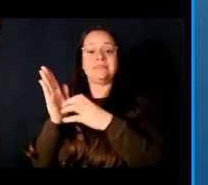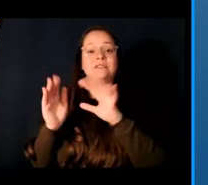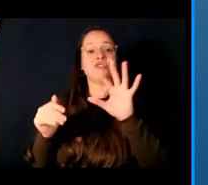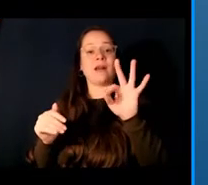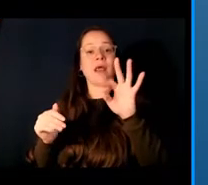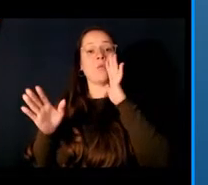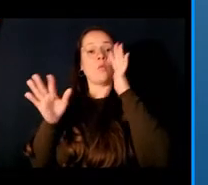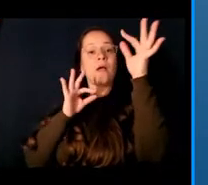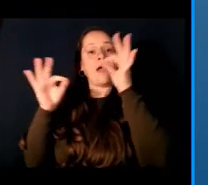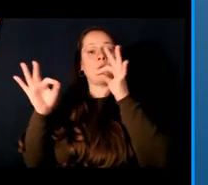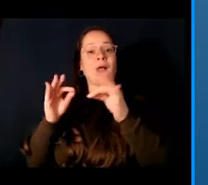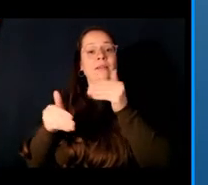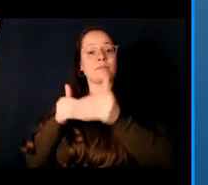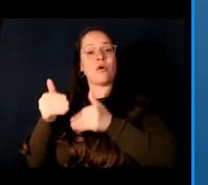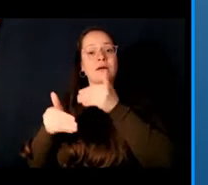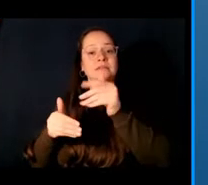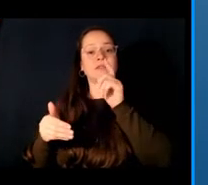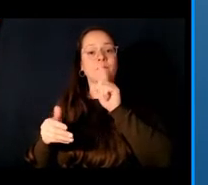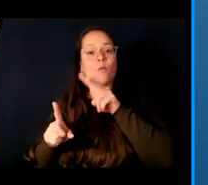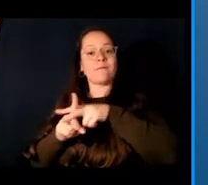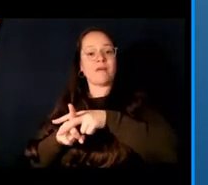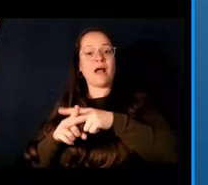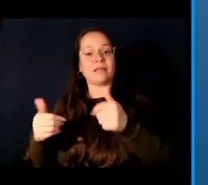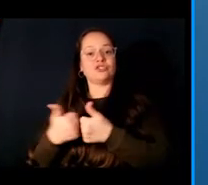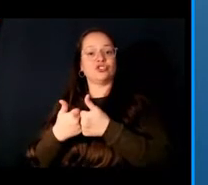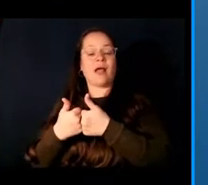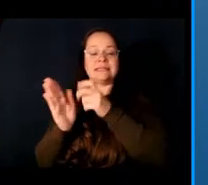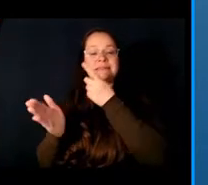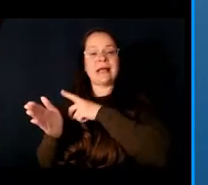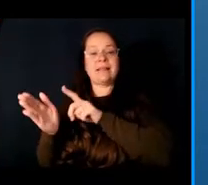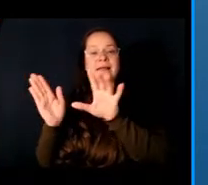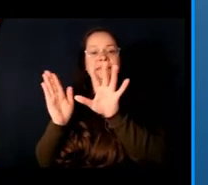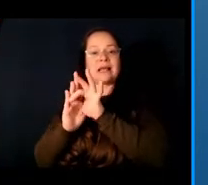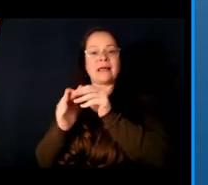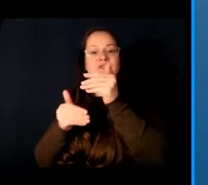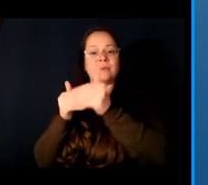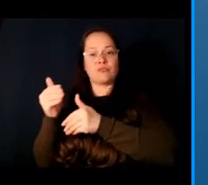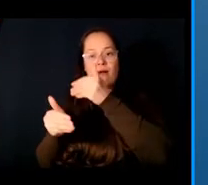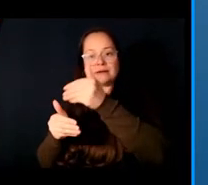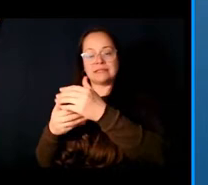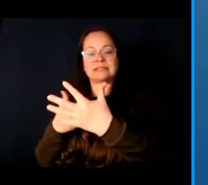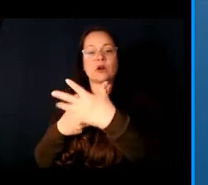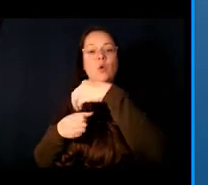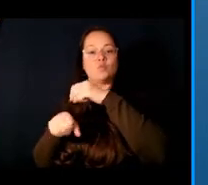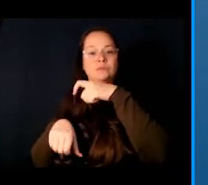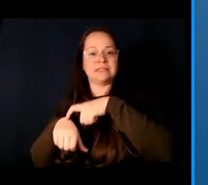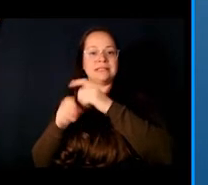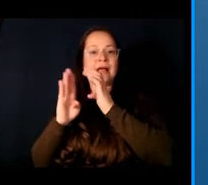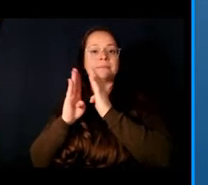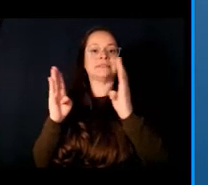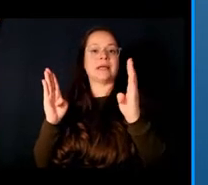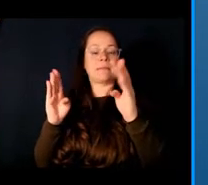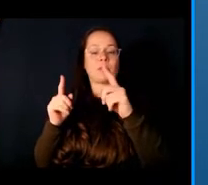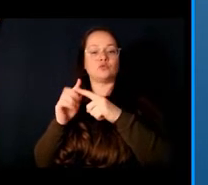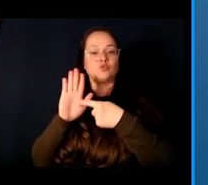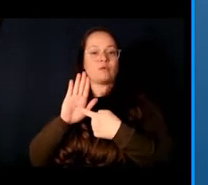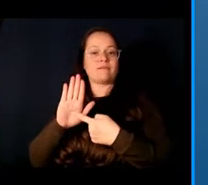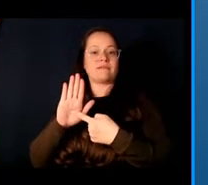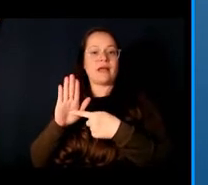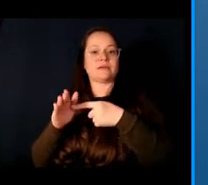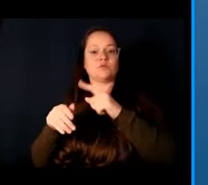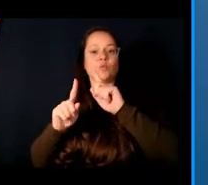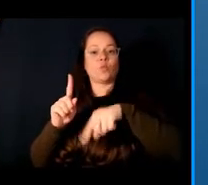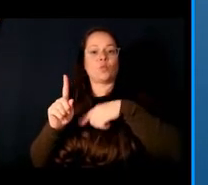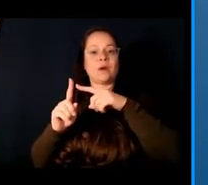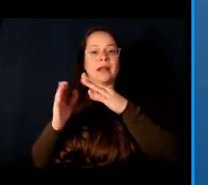outlines the process for following challenges related to this and includes a timetable that reflects when